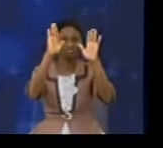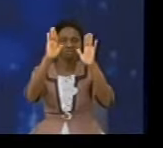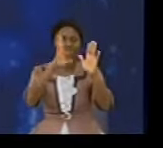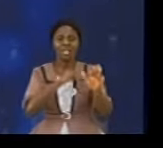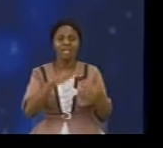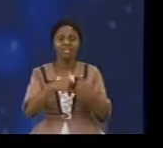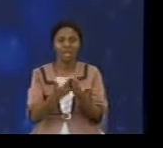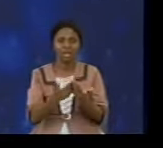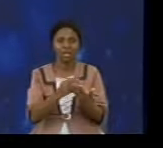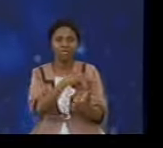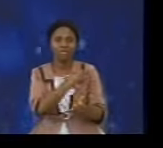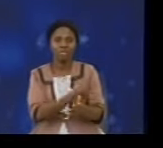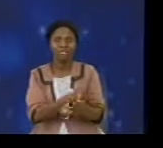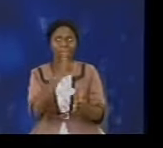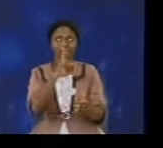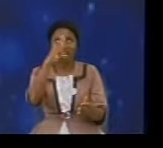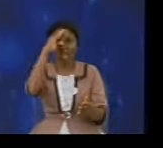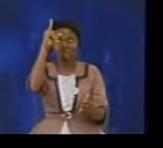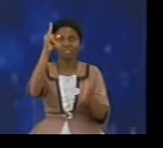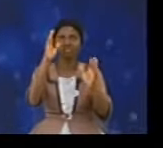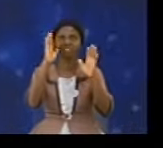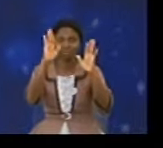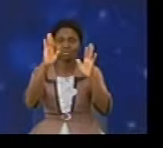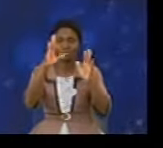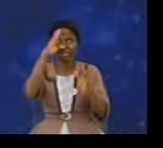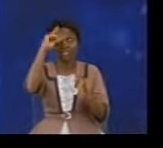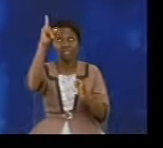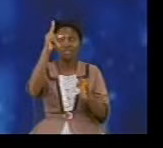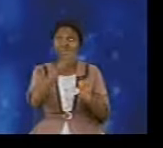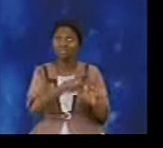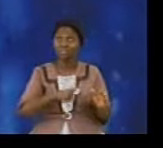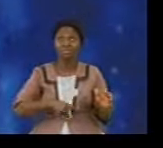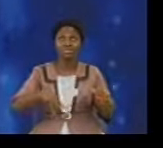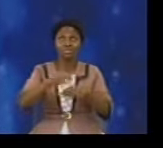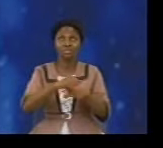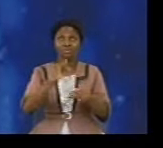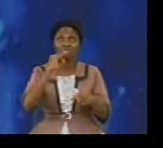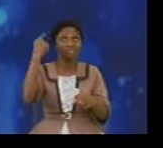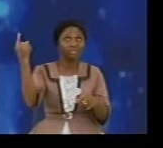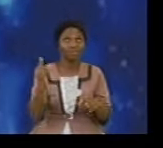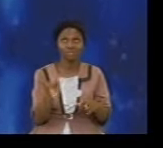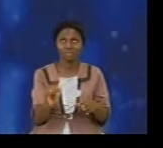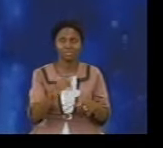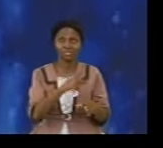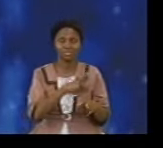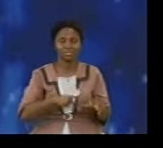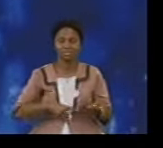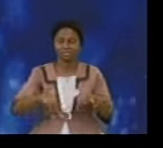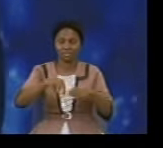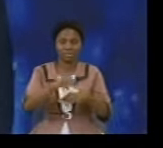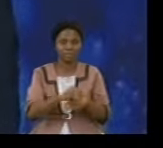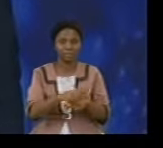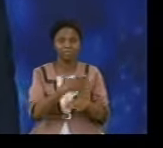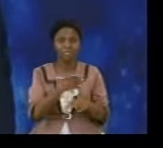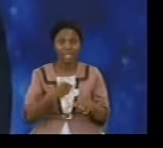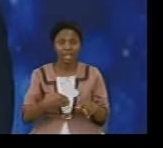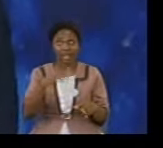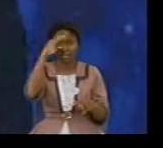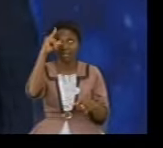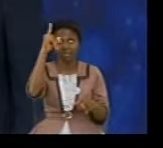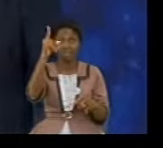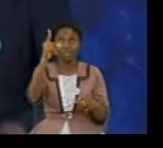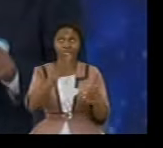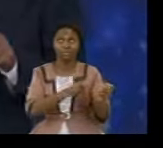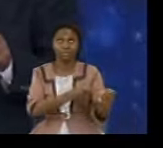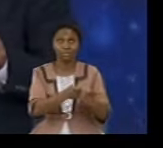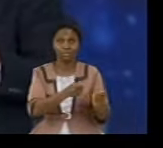his wonders. His kingdom is an everlasting kingdom, and his dominion